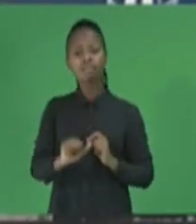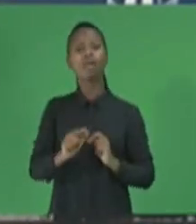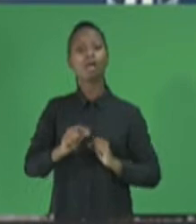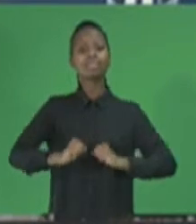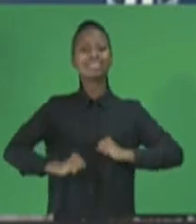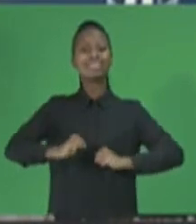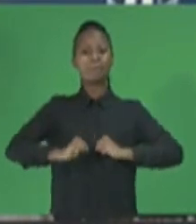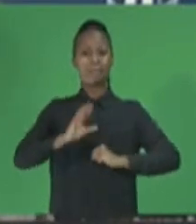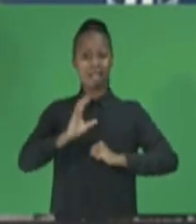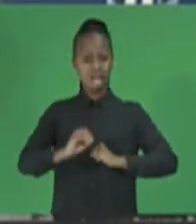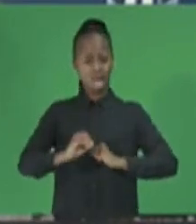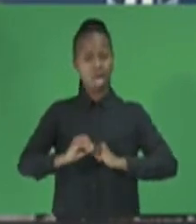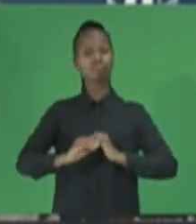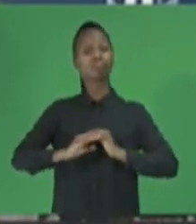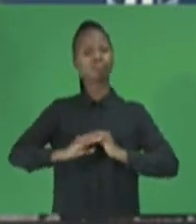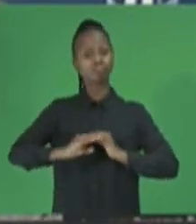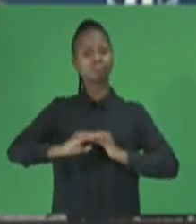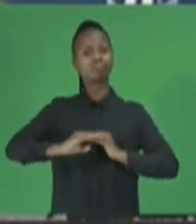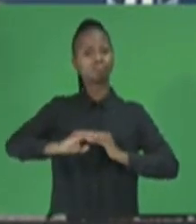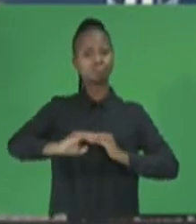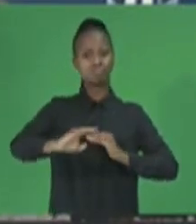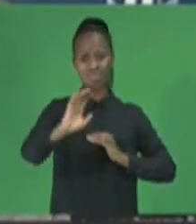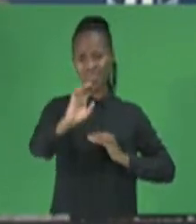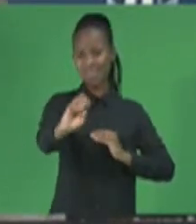insulated from the global developments with respect to